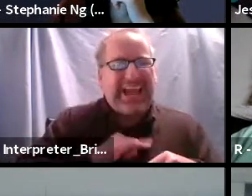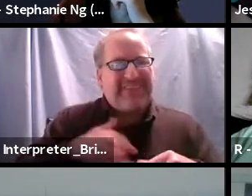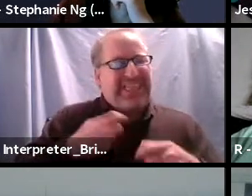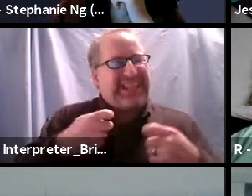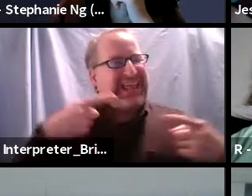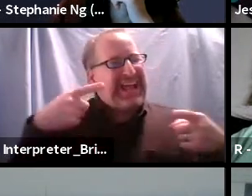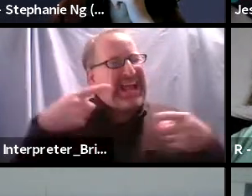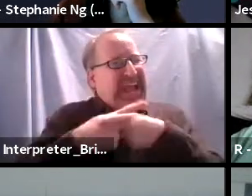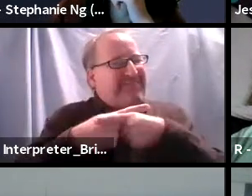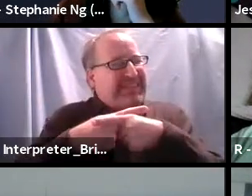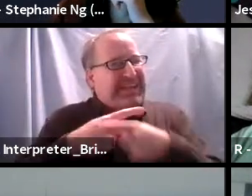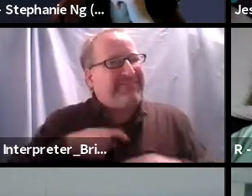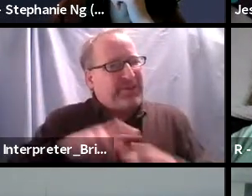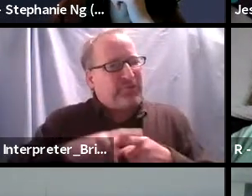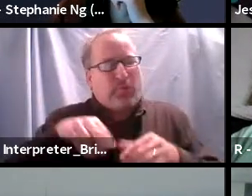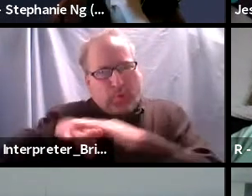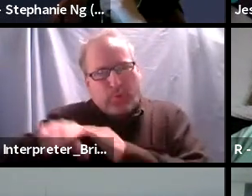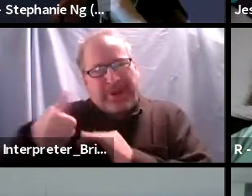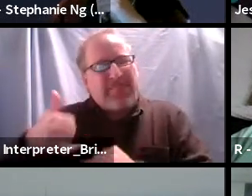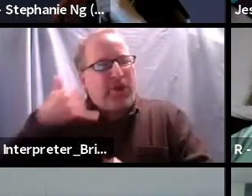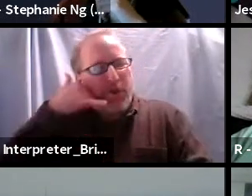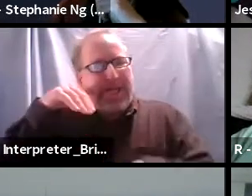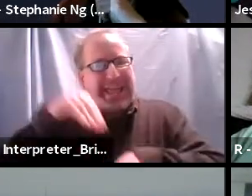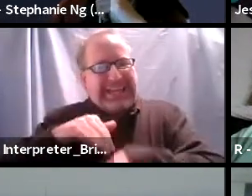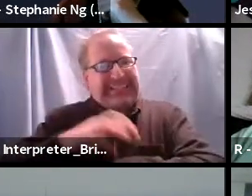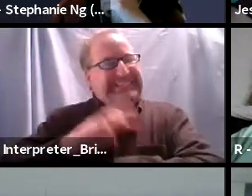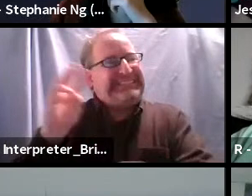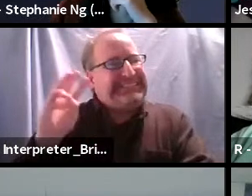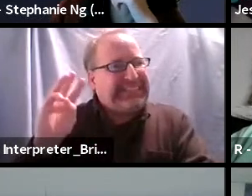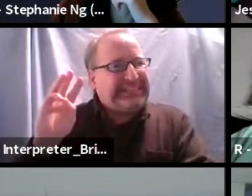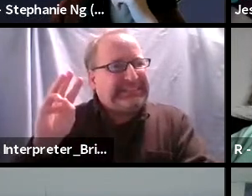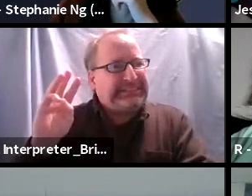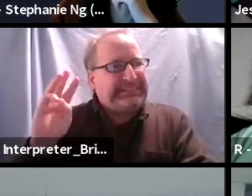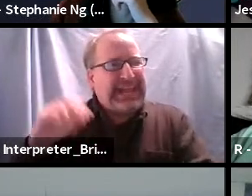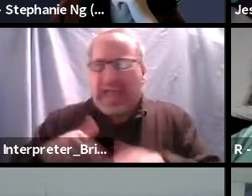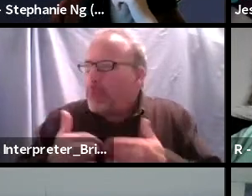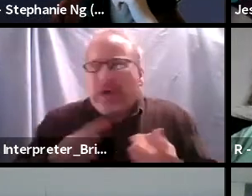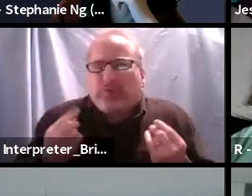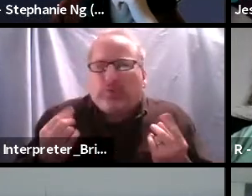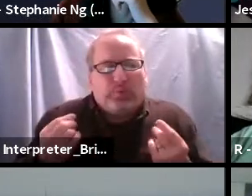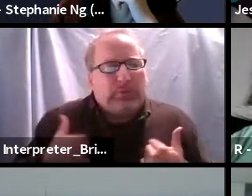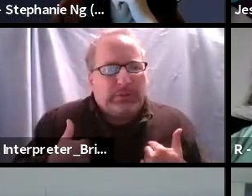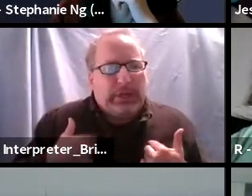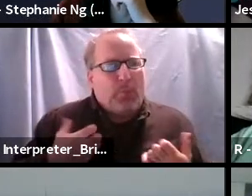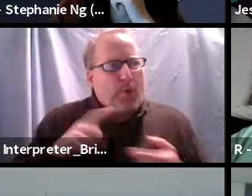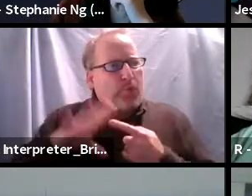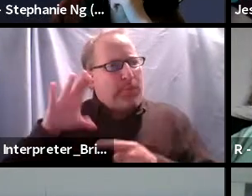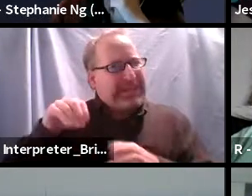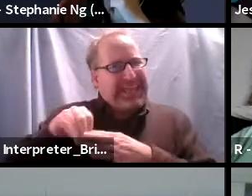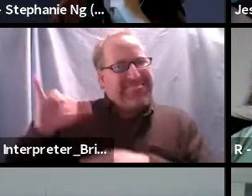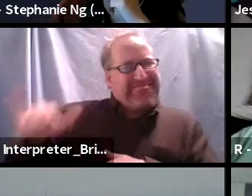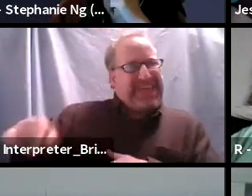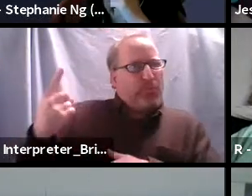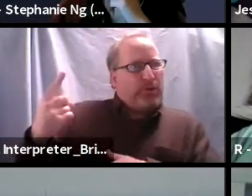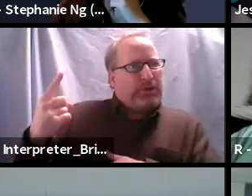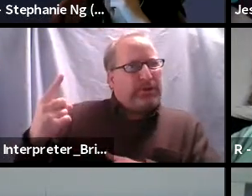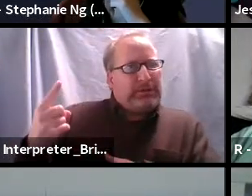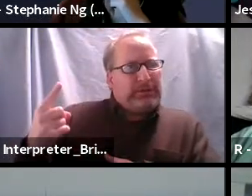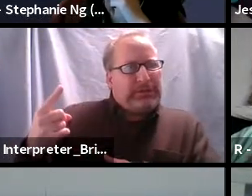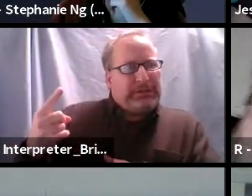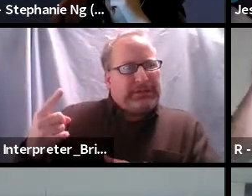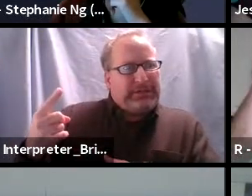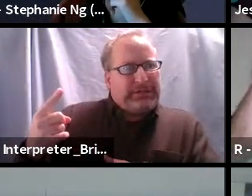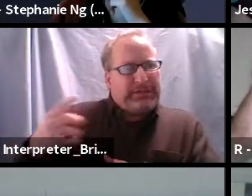to get into another call at 6 p.m. So how do I do that? Because I want to be in that one, and Cynthia's here